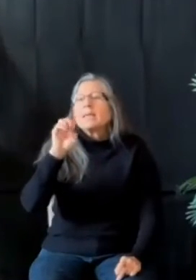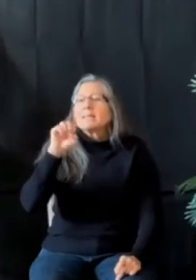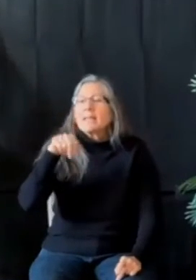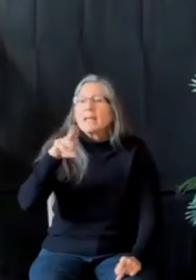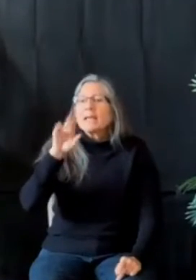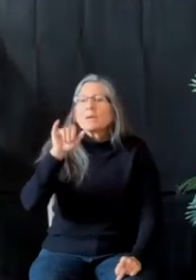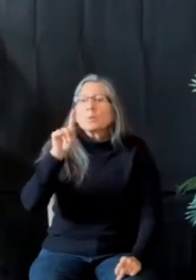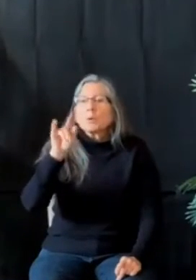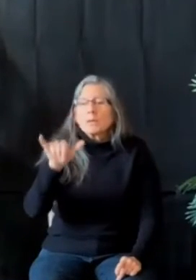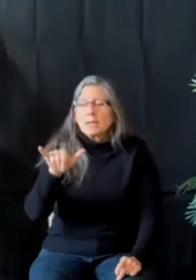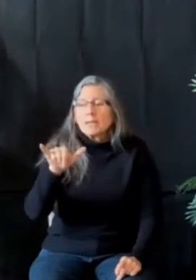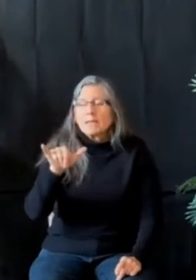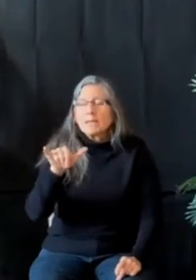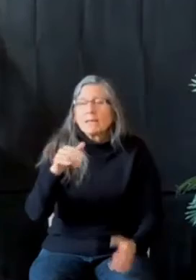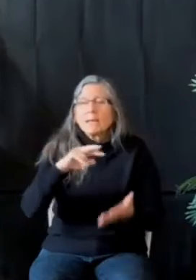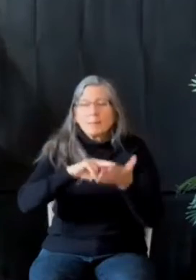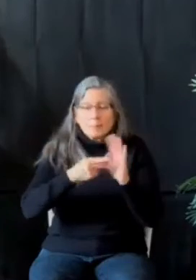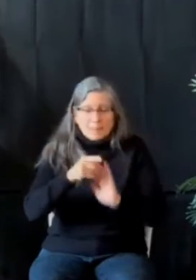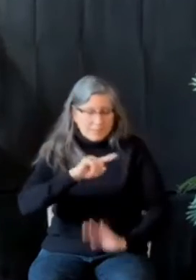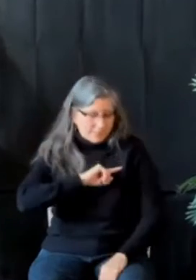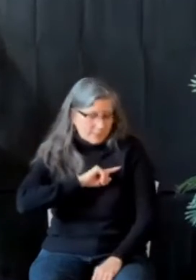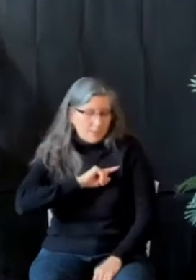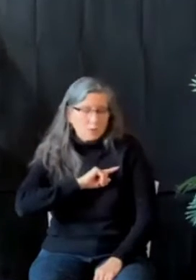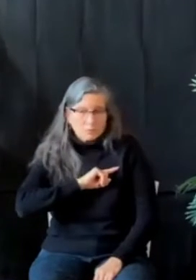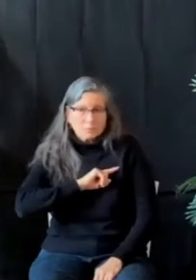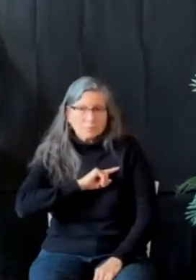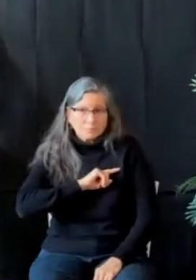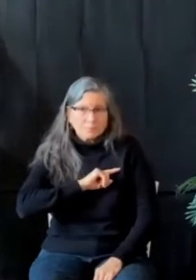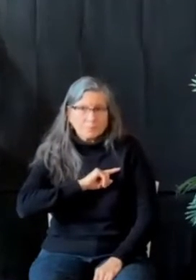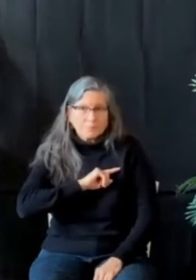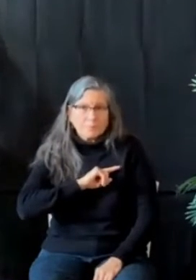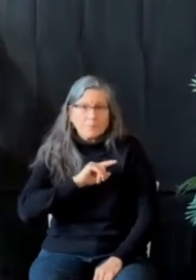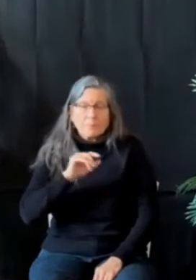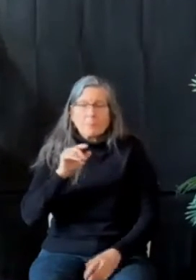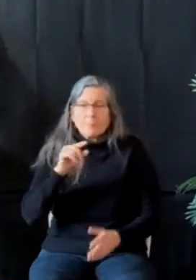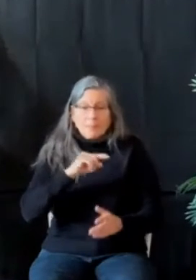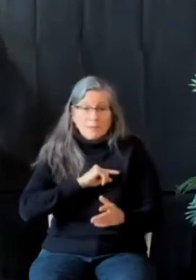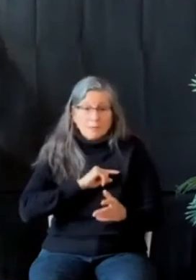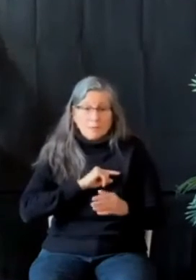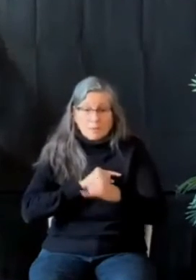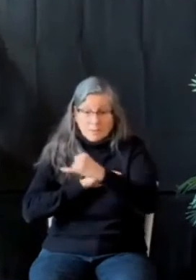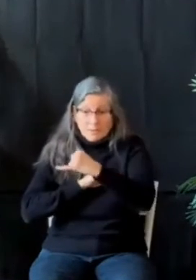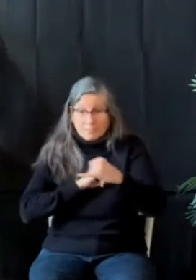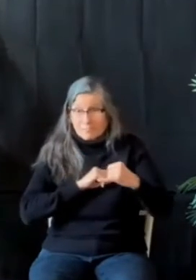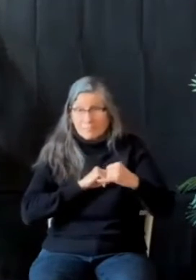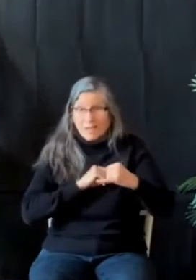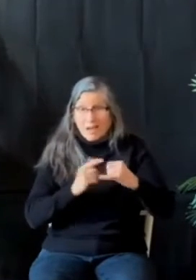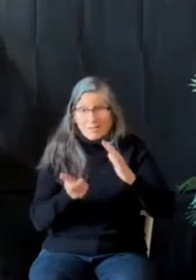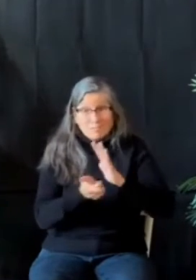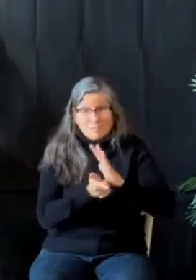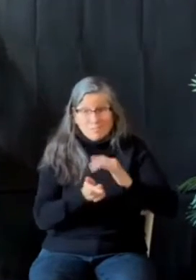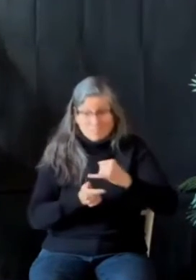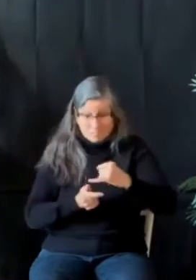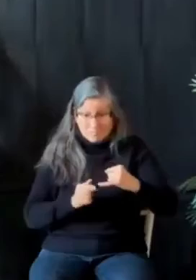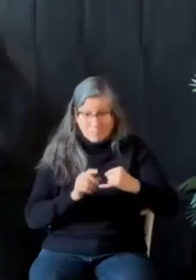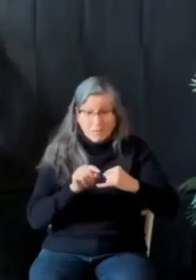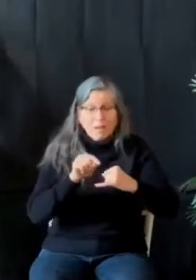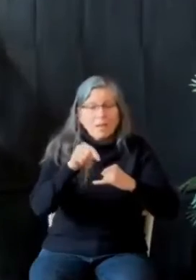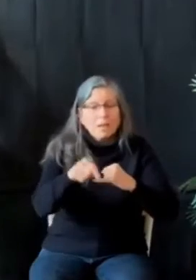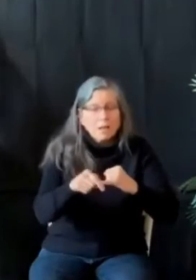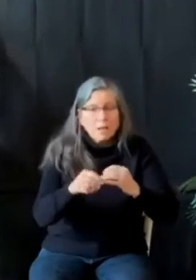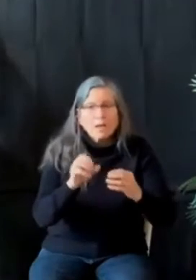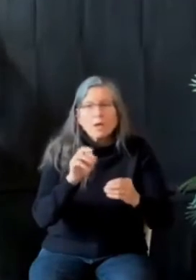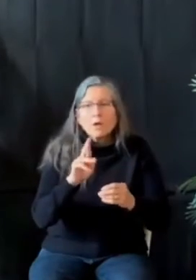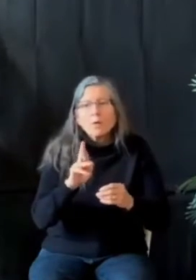Old Testament, it means guilt. Guilt of either crossing a forbidden line or the guilt of our